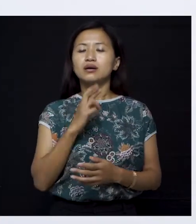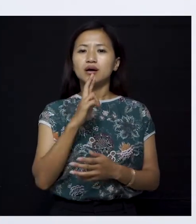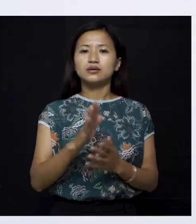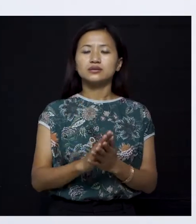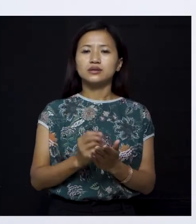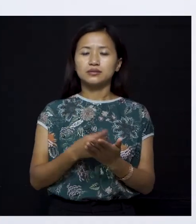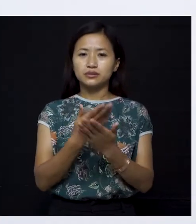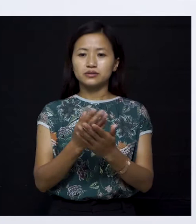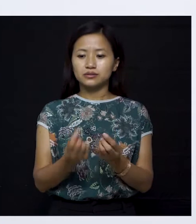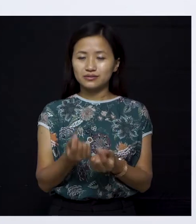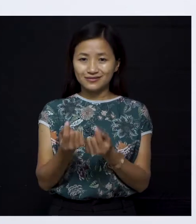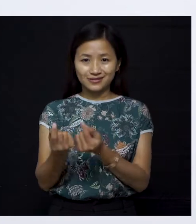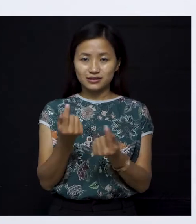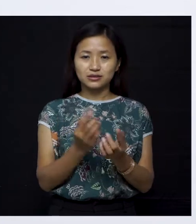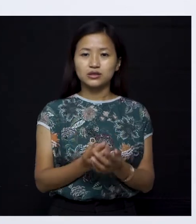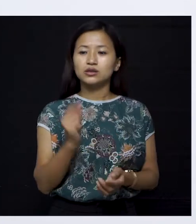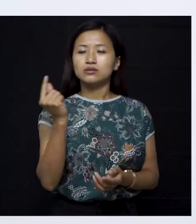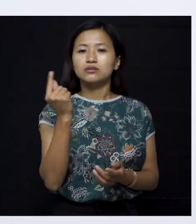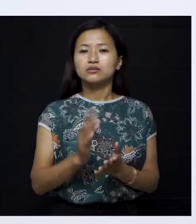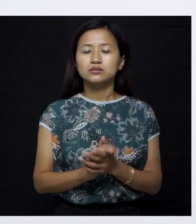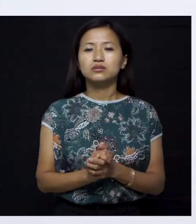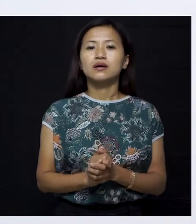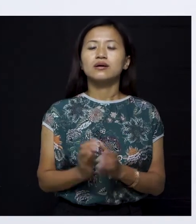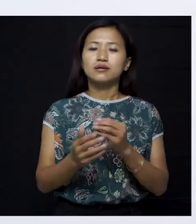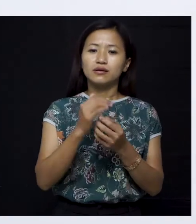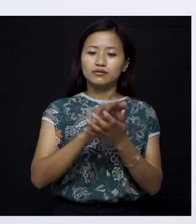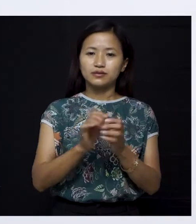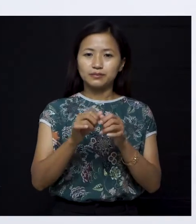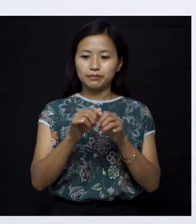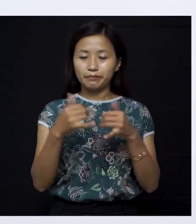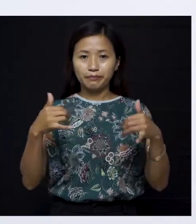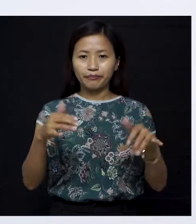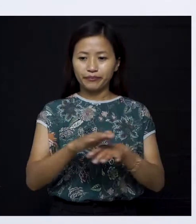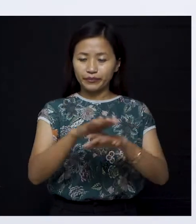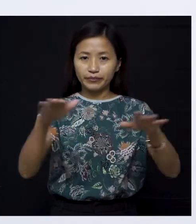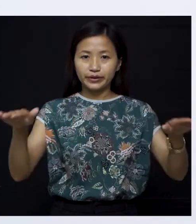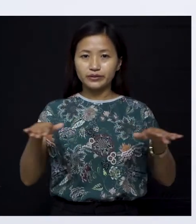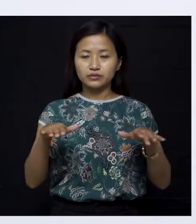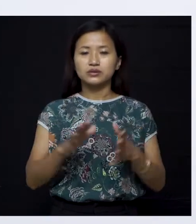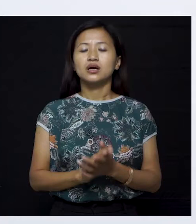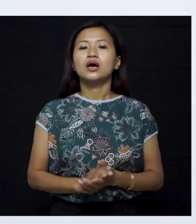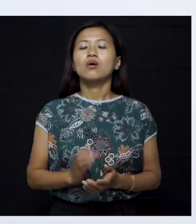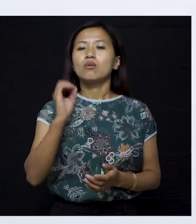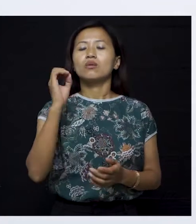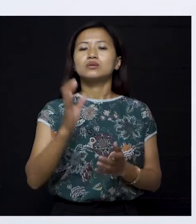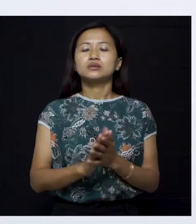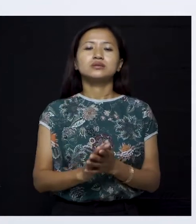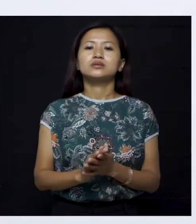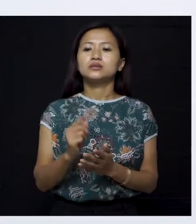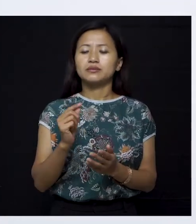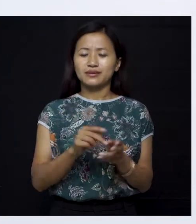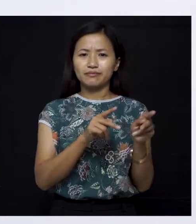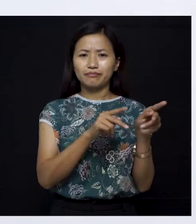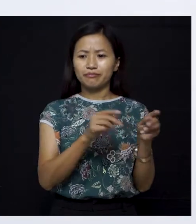the artificial grasses that we use to cover the playgrounds, right? But turfs are originally the weeds or